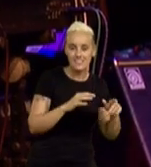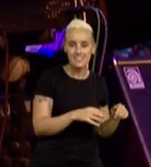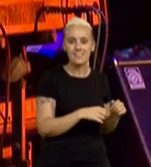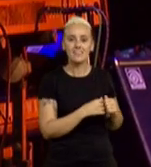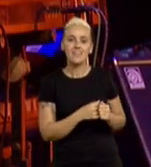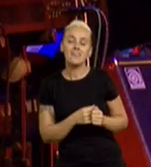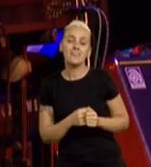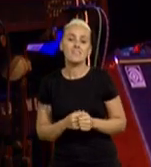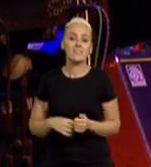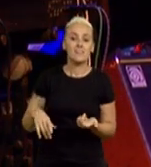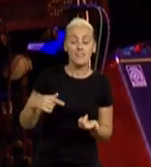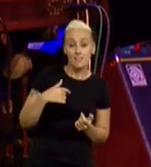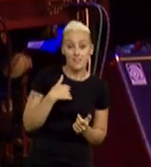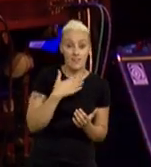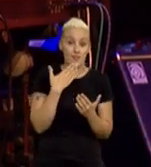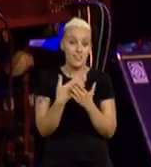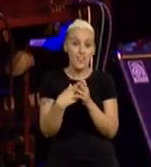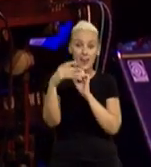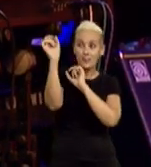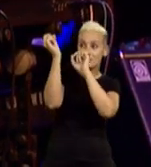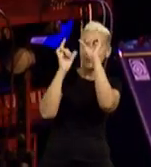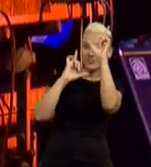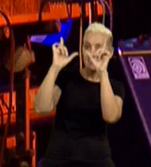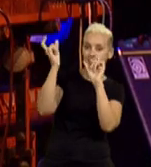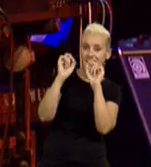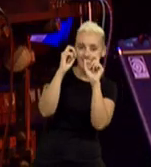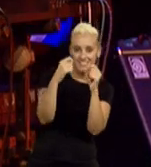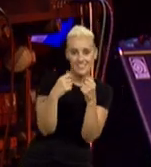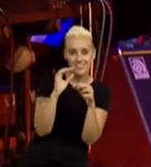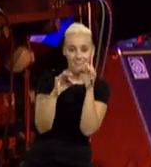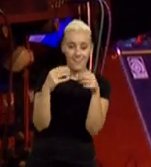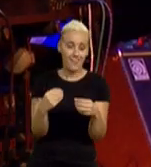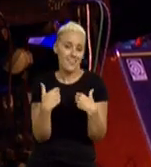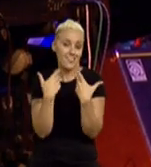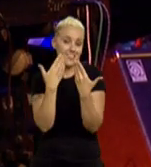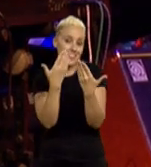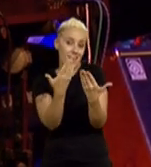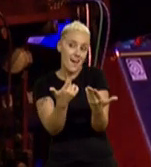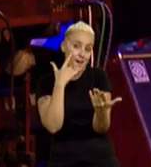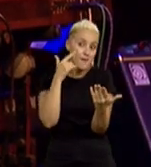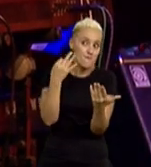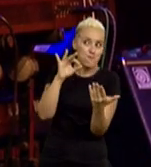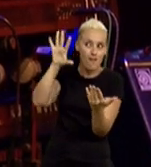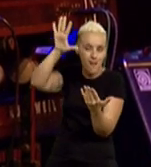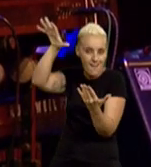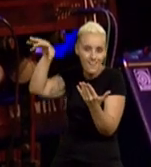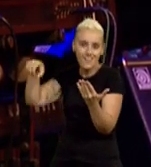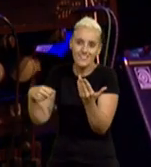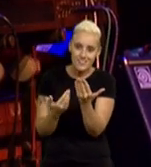I'll send you stars to warm you in the heart, but I'll chase away the pain.